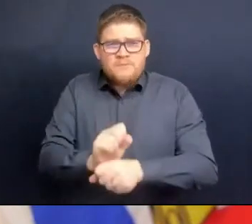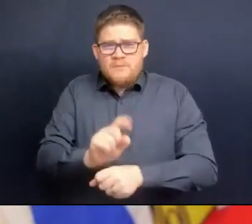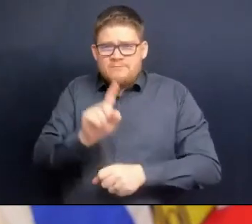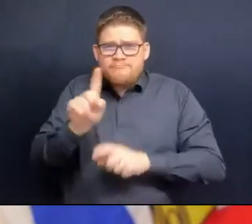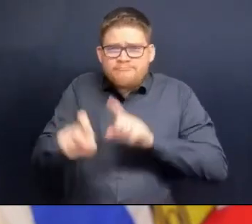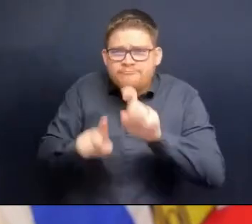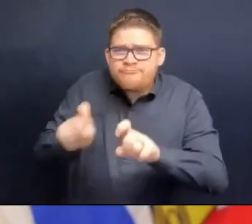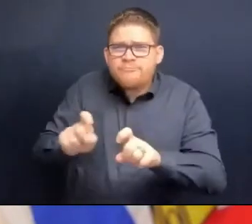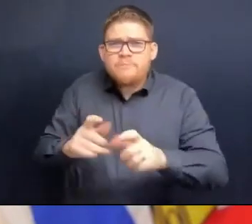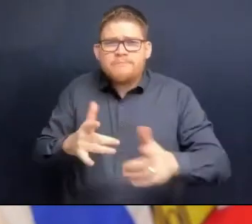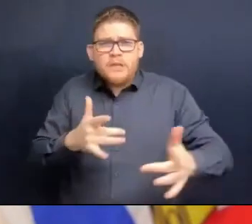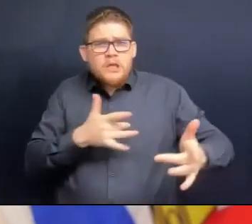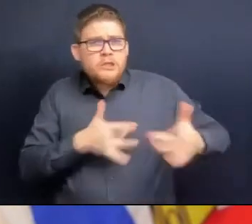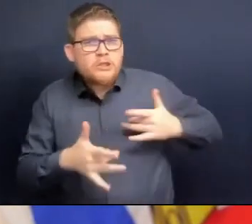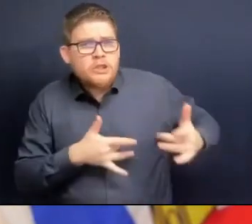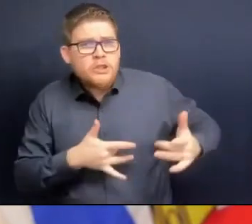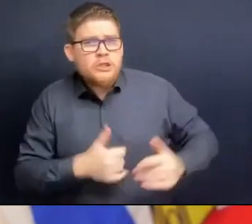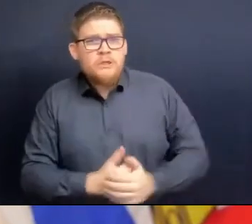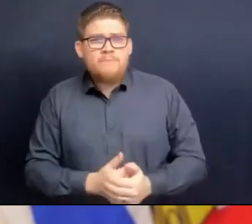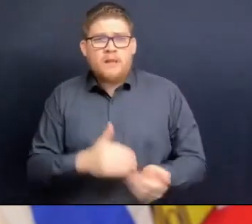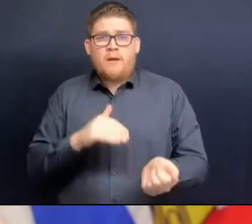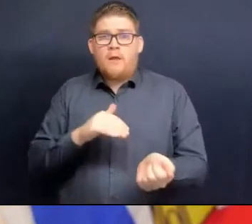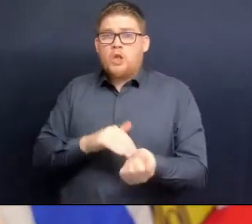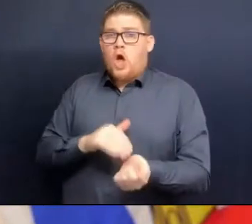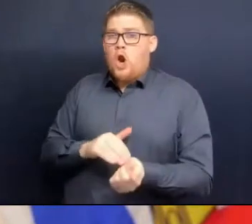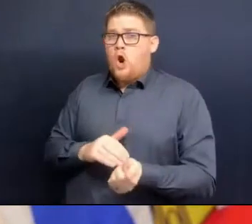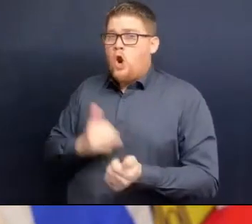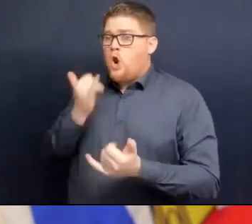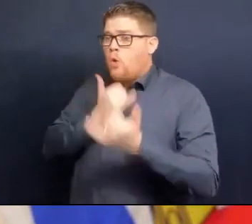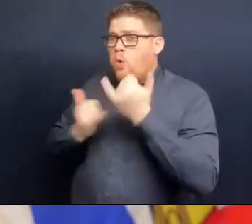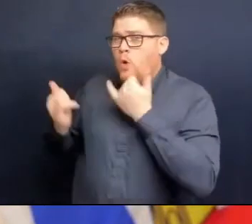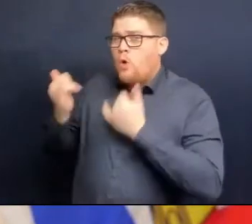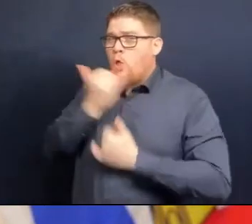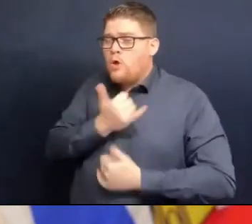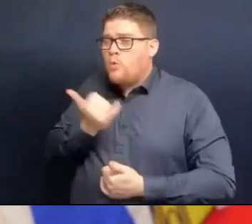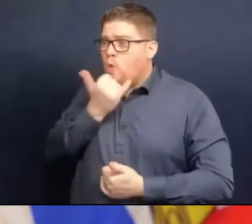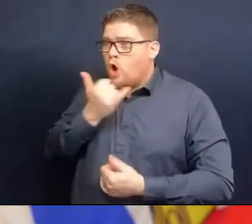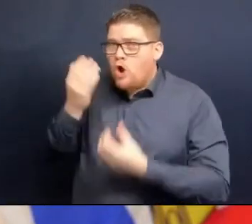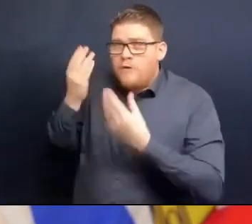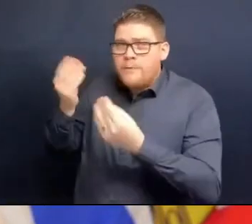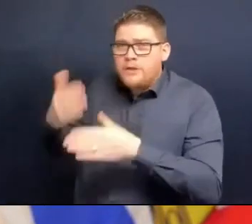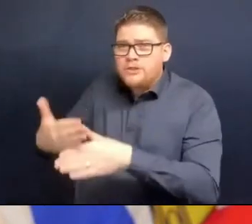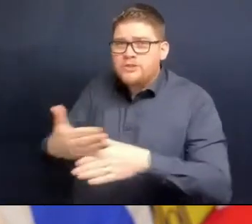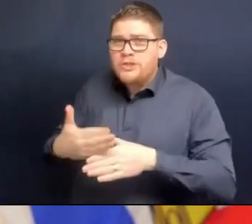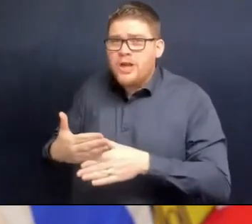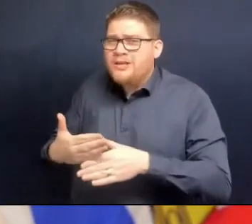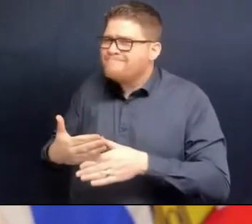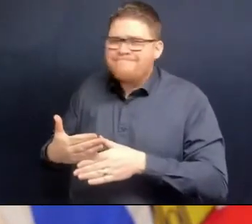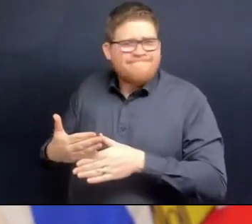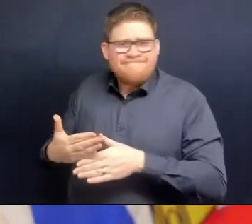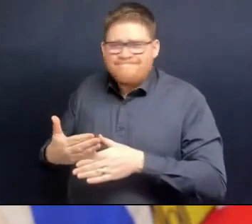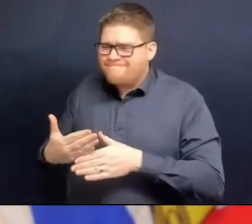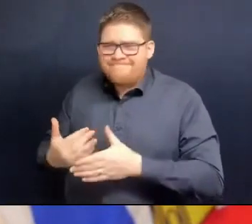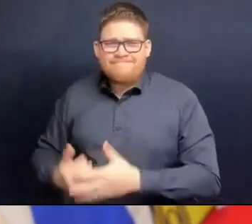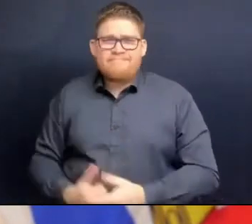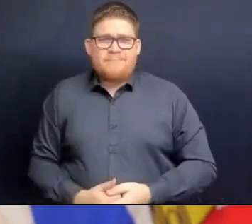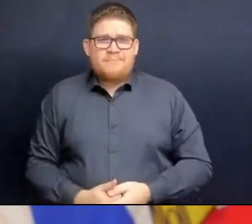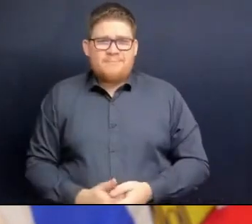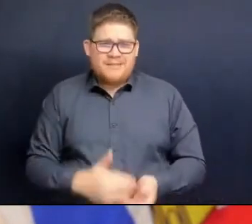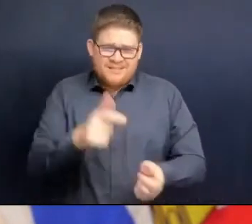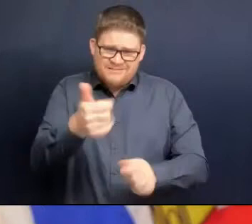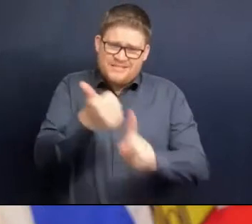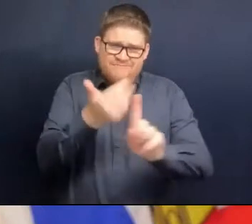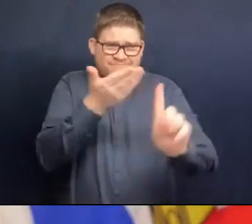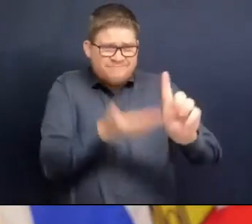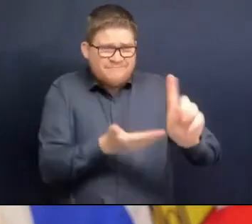concerns and questions about these vaccines, and to be out there saying that as and calling yourself a legitimate healthcare